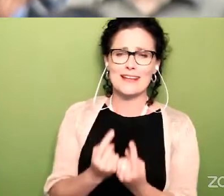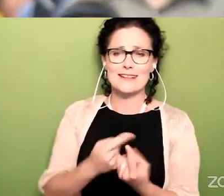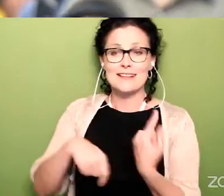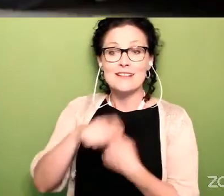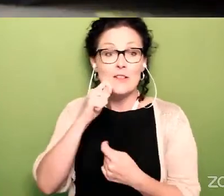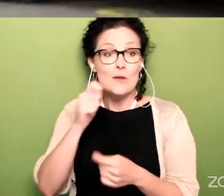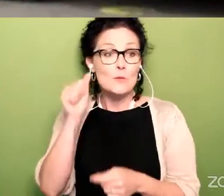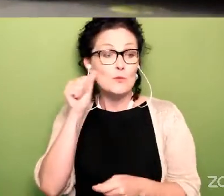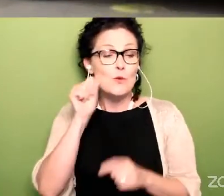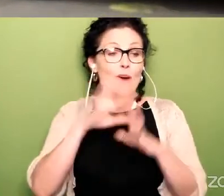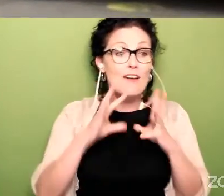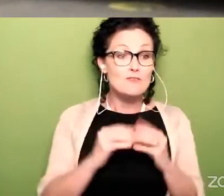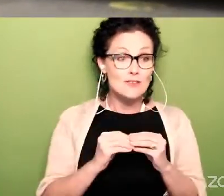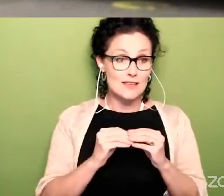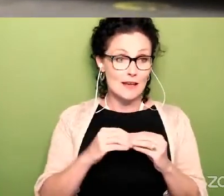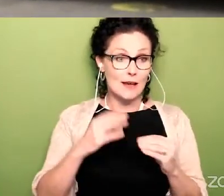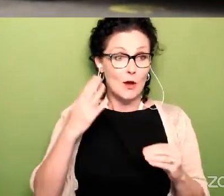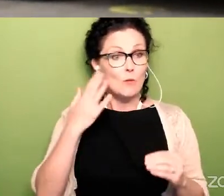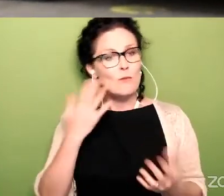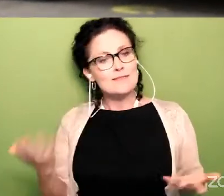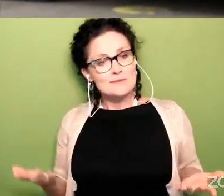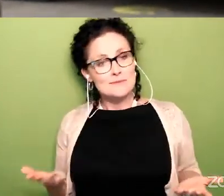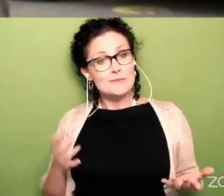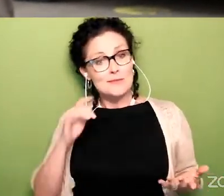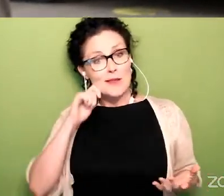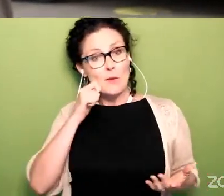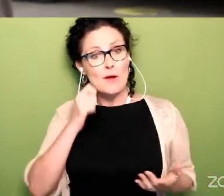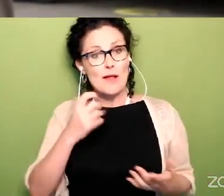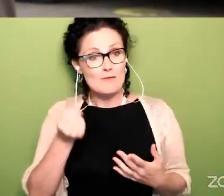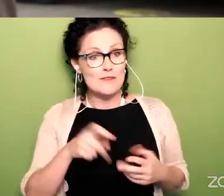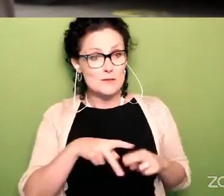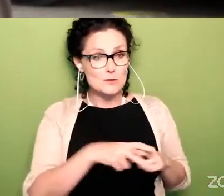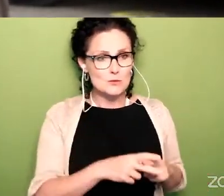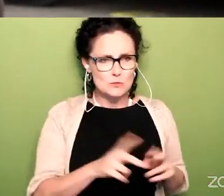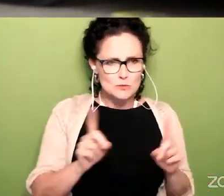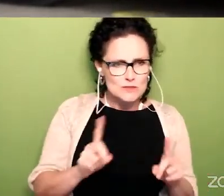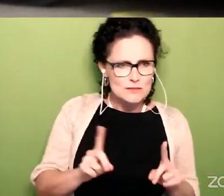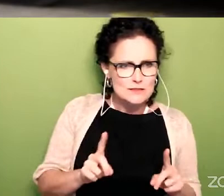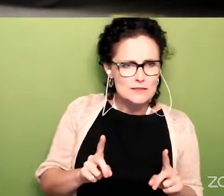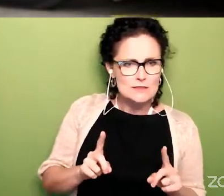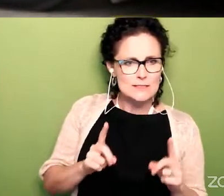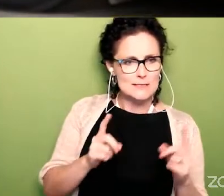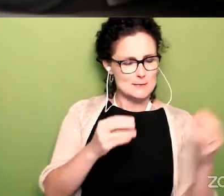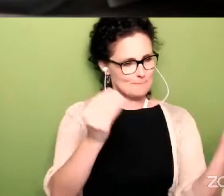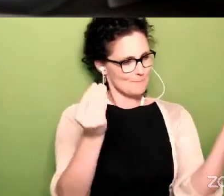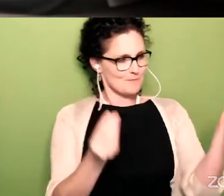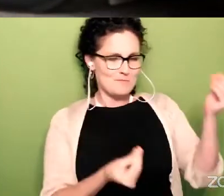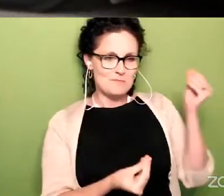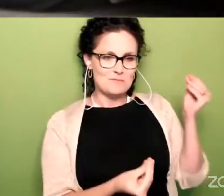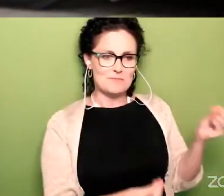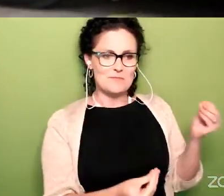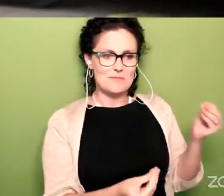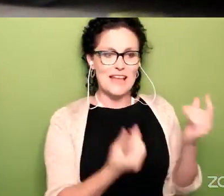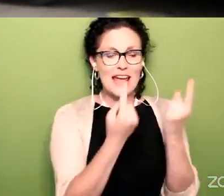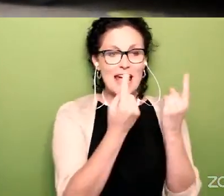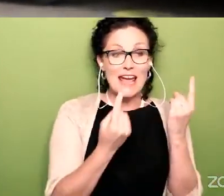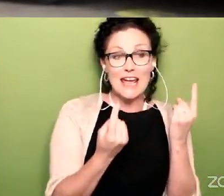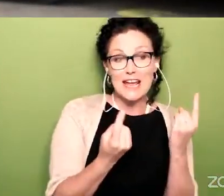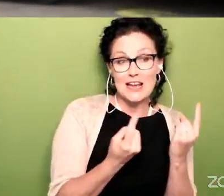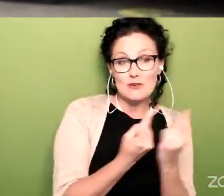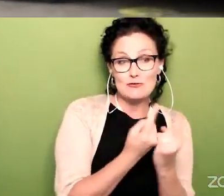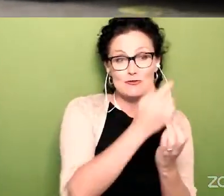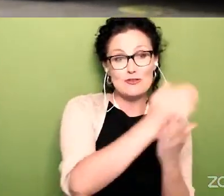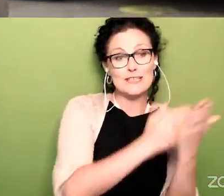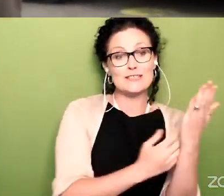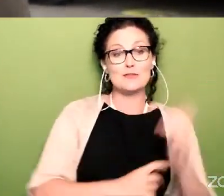cannot have a good life here in Coventry? Did you not hear them? This is the place of dreams, of